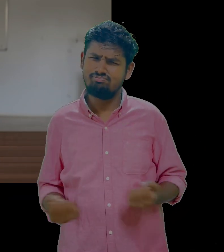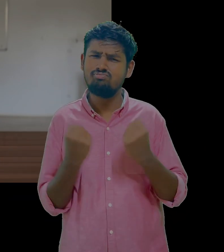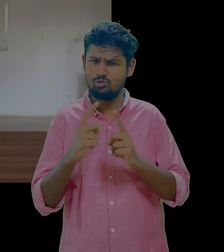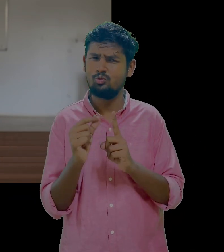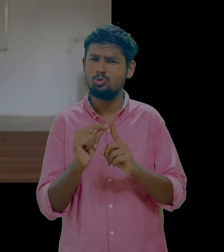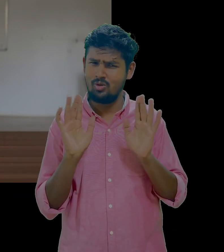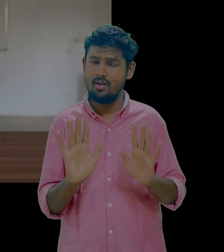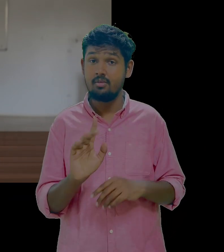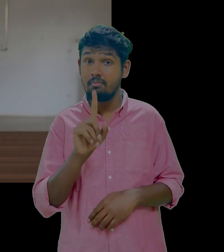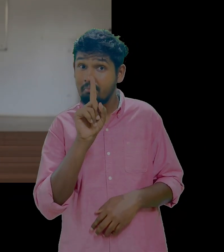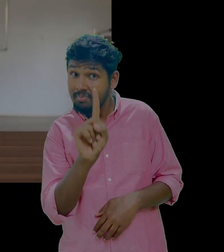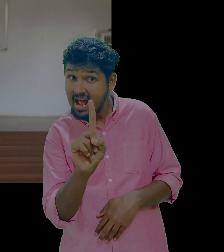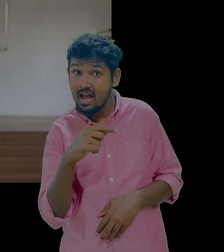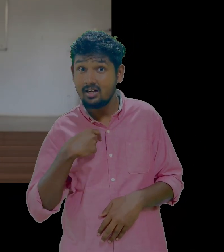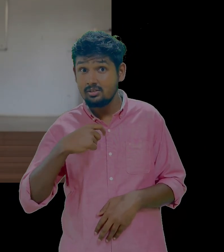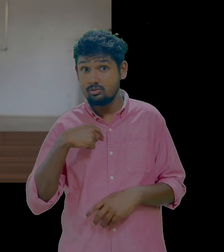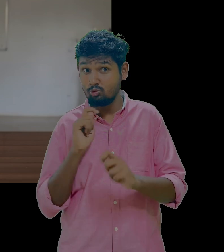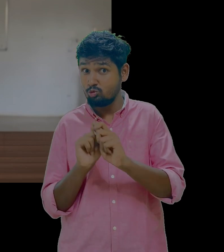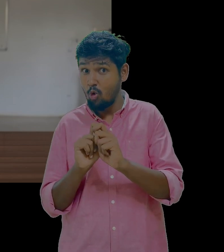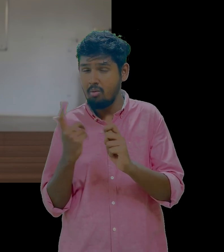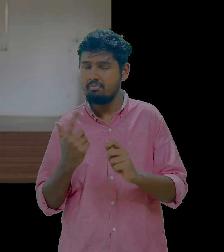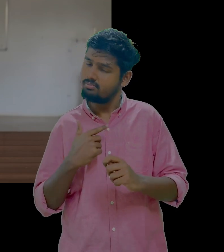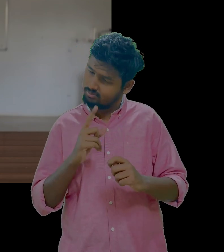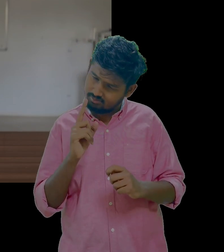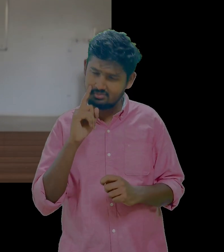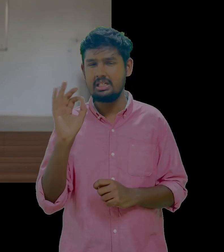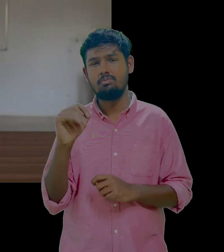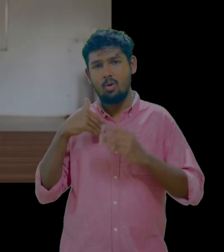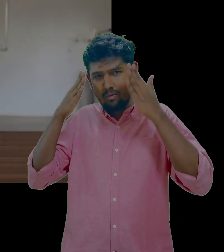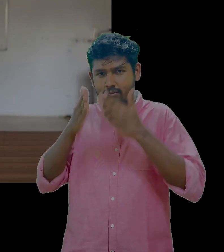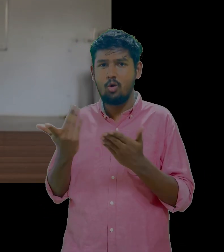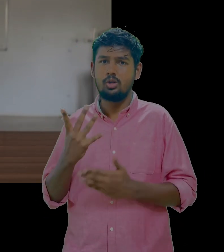to change the mindset of a stakeholder.